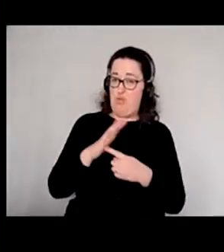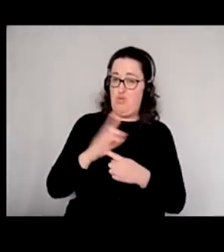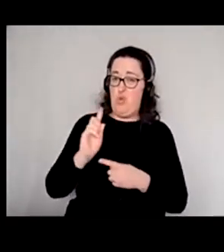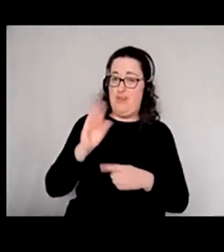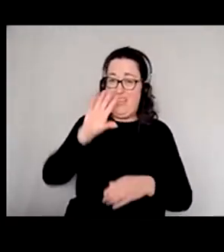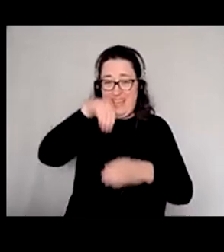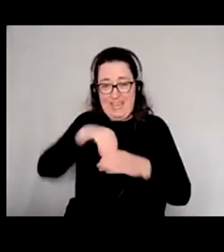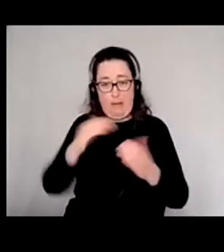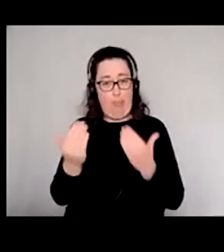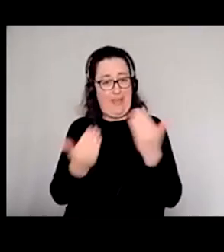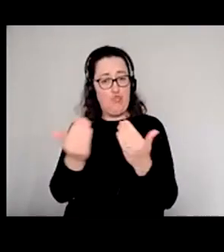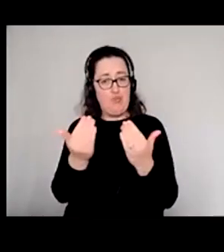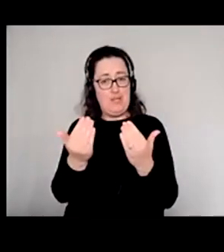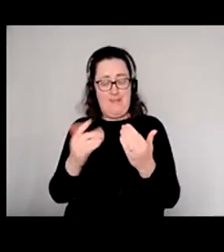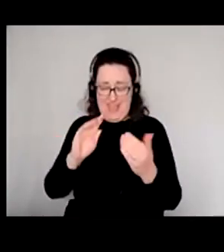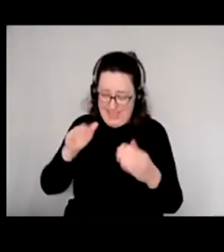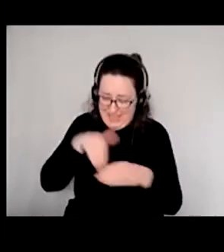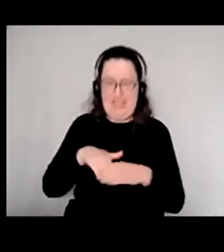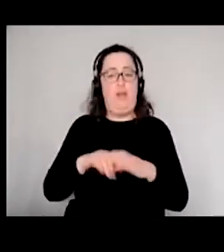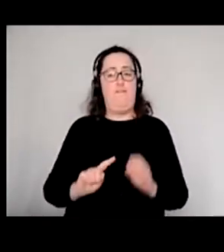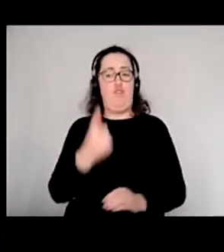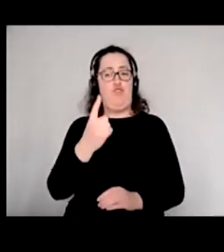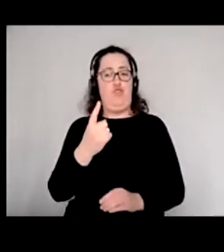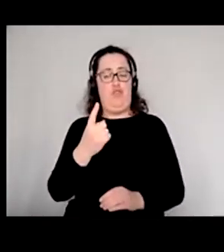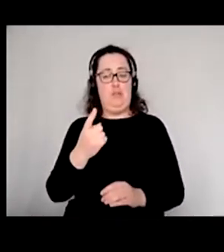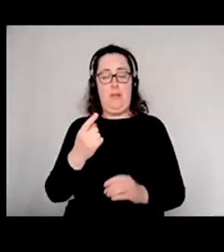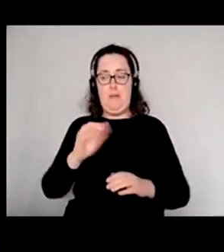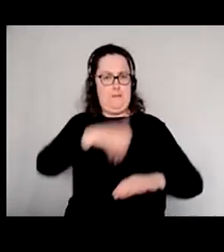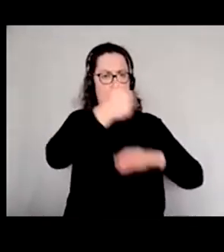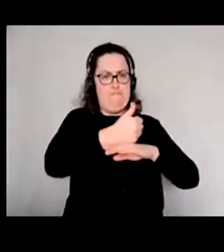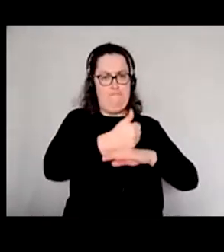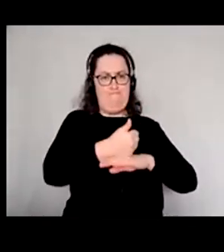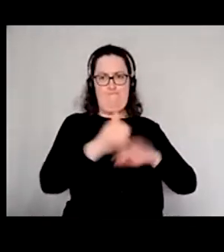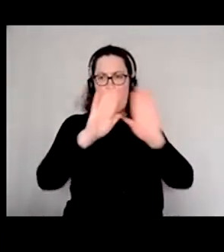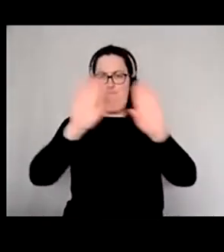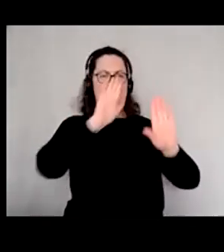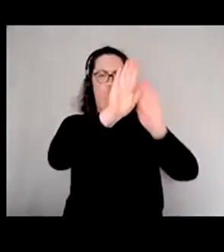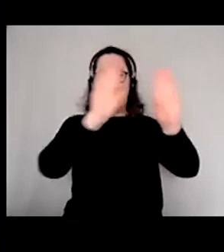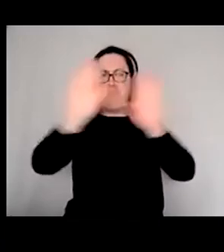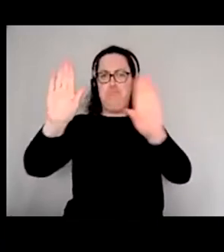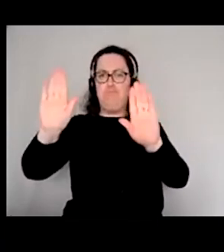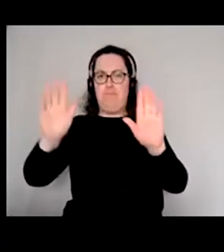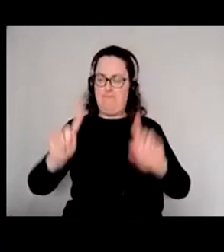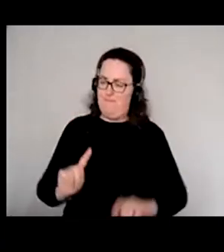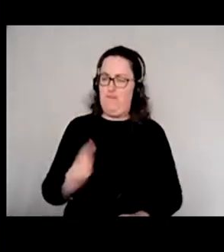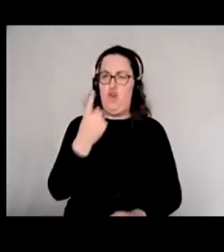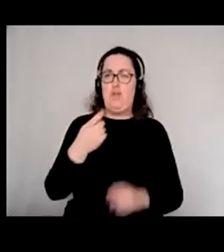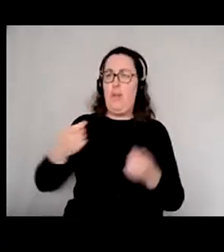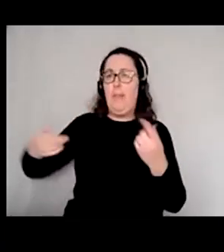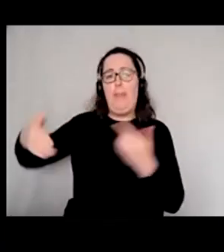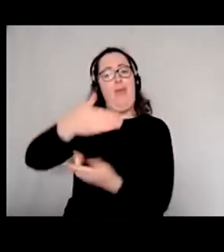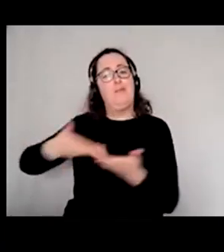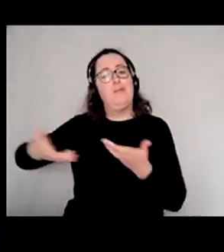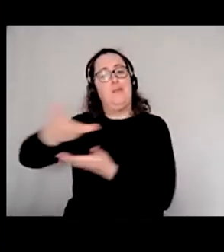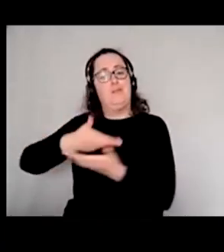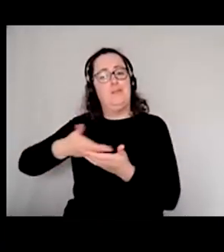know, we're completely under the radar. You know, get the work up on the walls and let other people discuss that, really let critics have a look